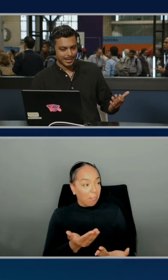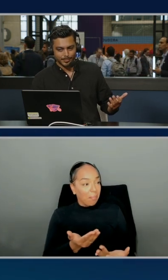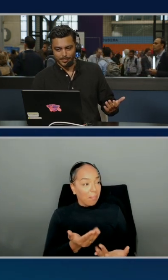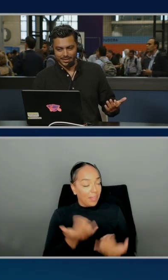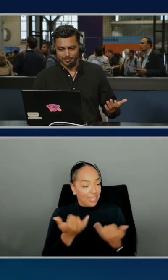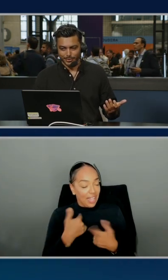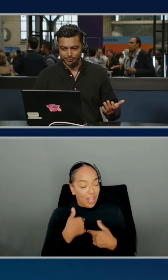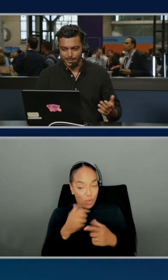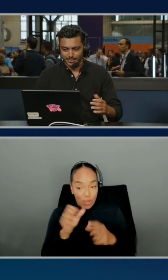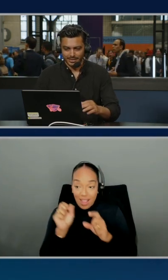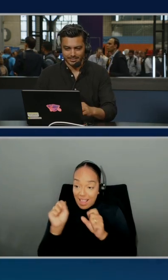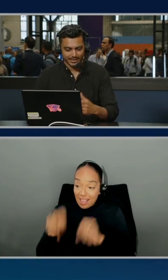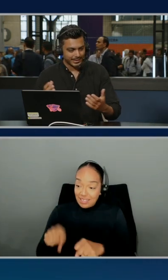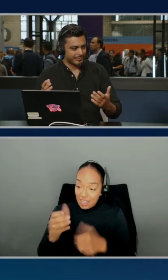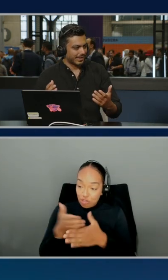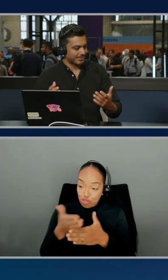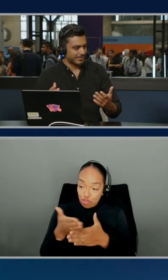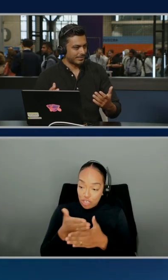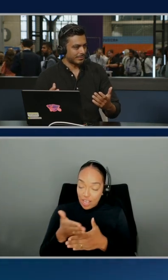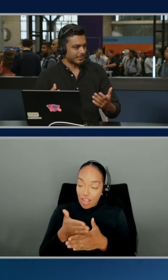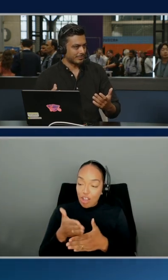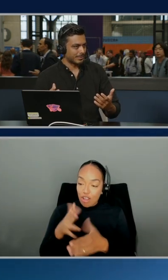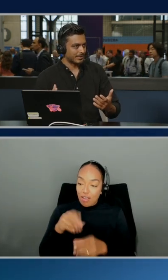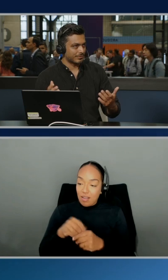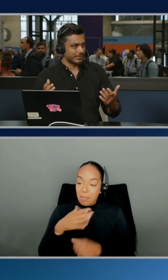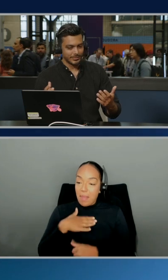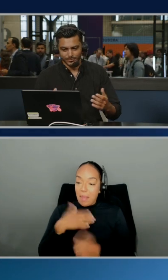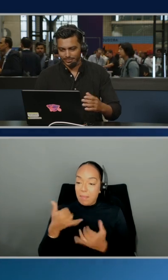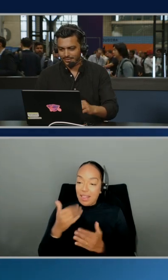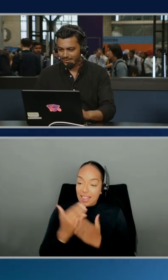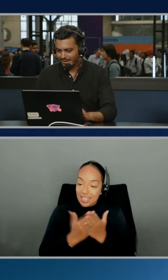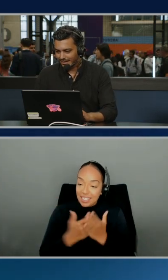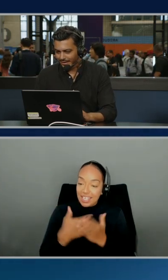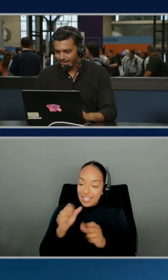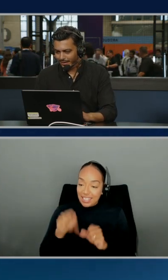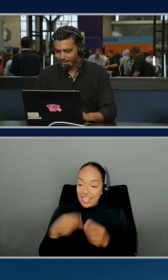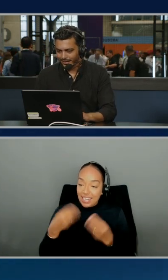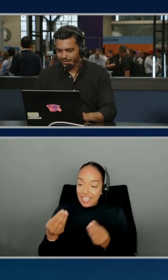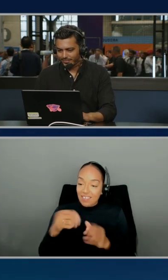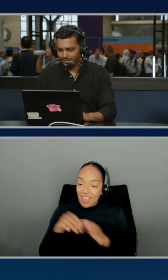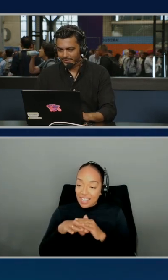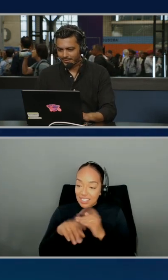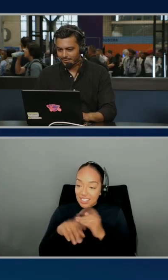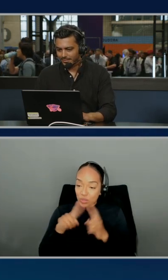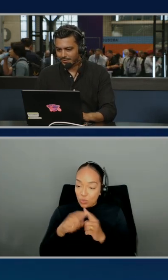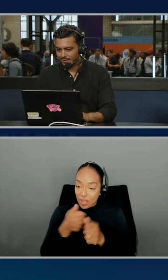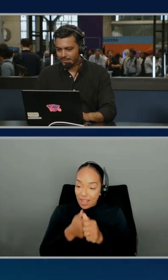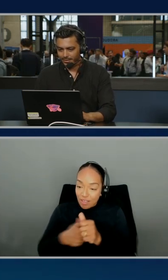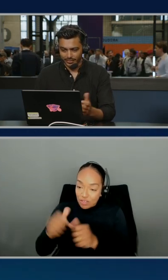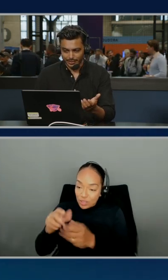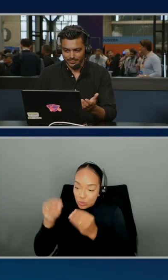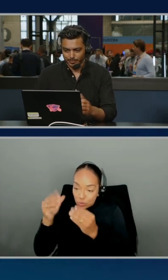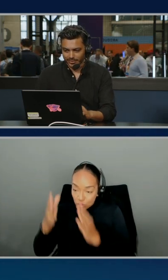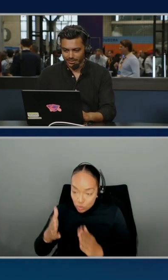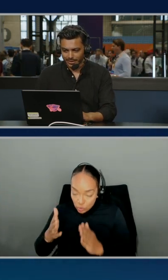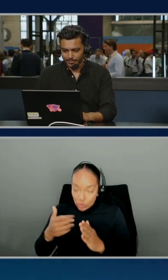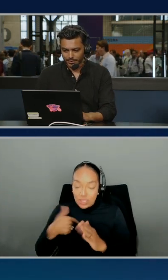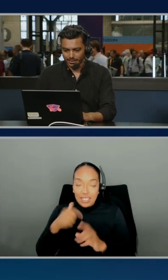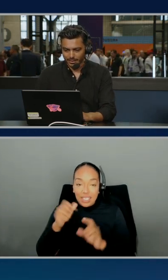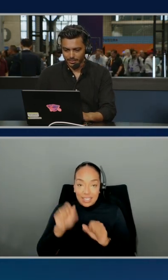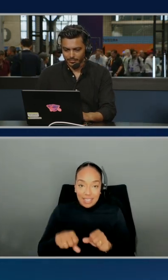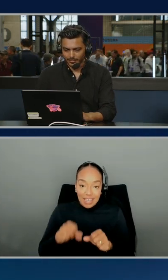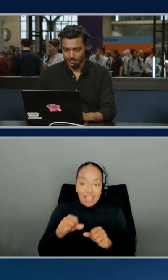this app as part of my playlist. I can give access to this playlist to every student. I can leave these edits, and right now it's a private